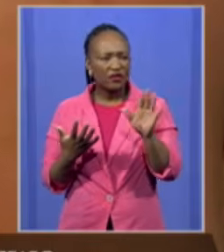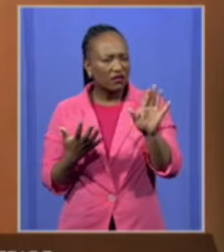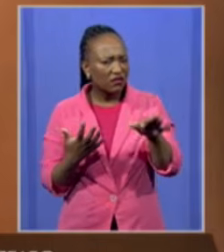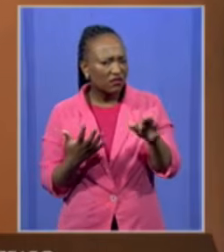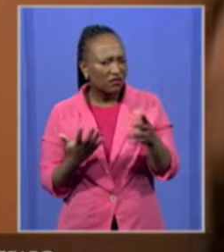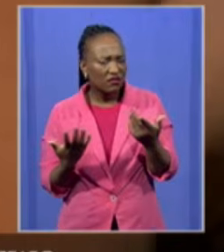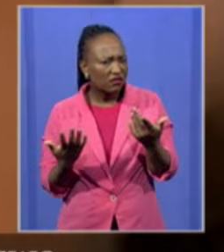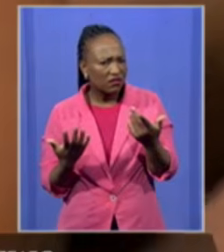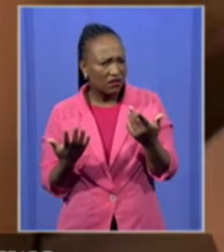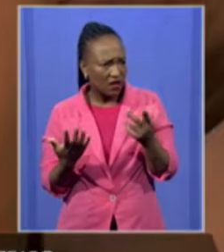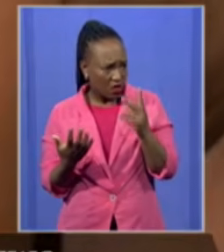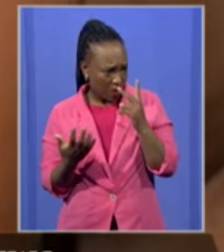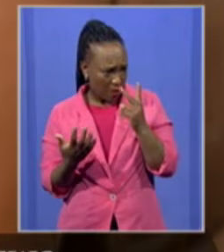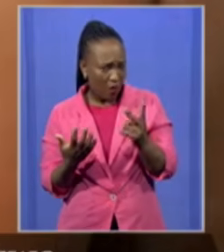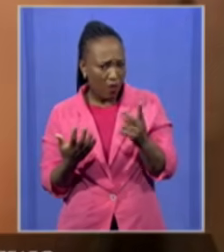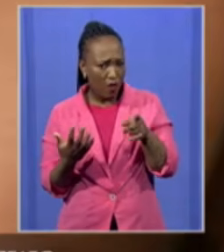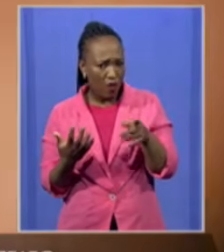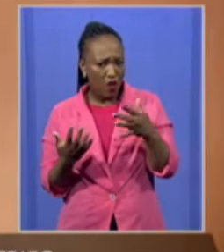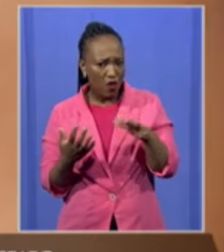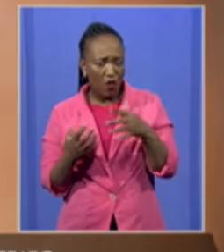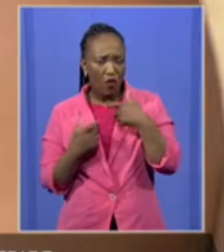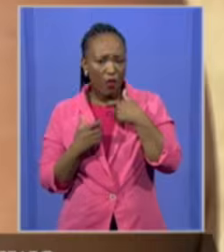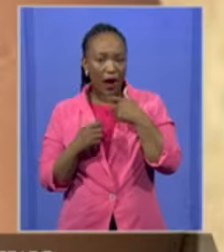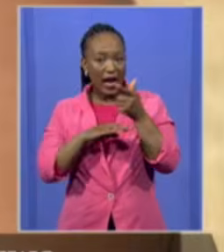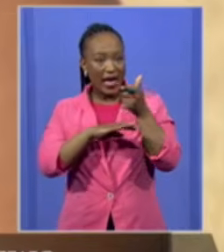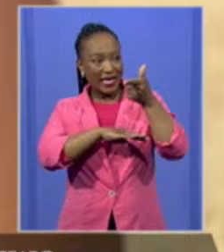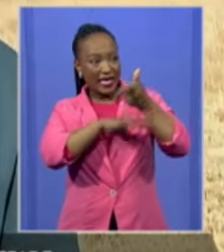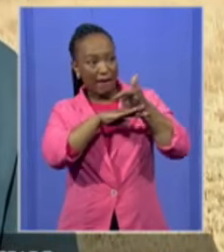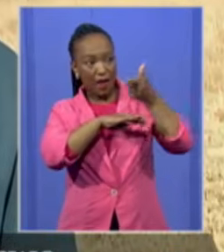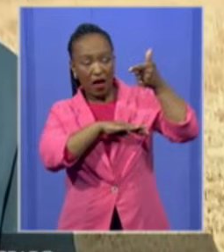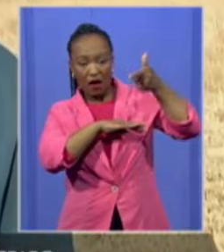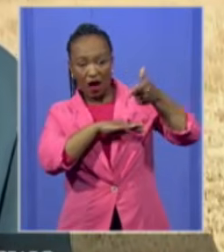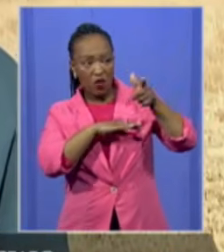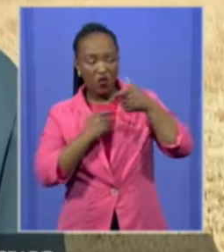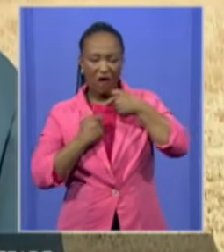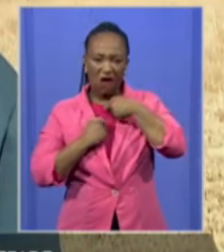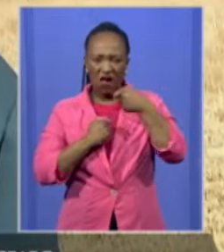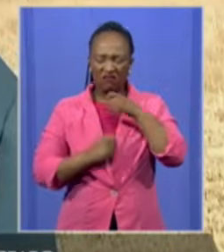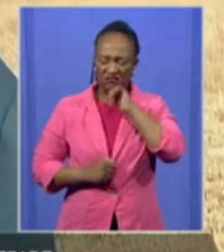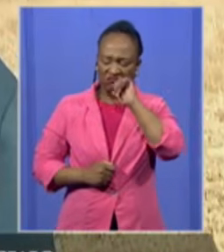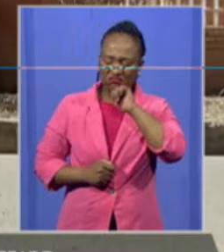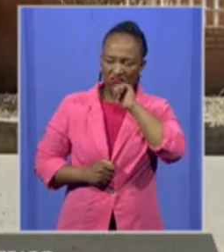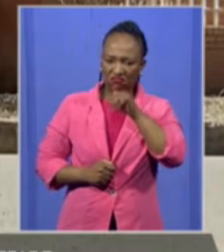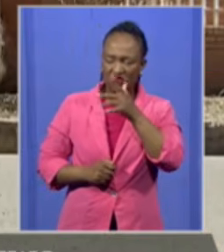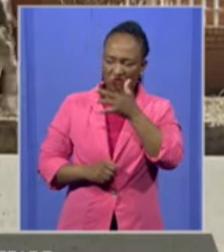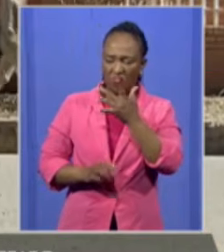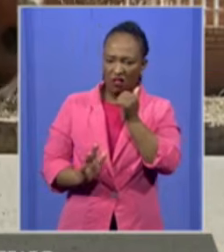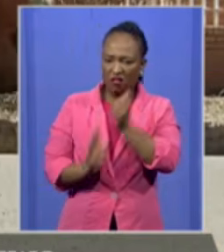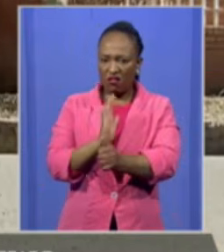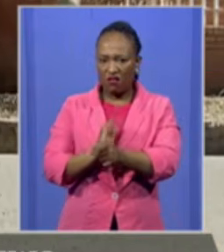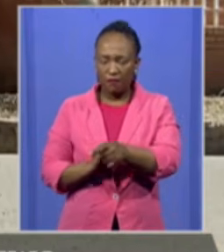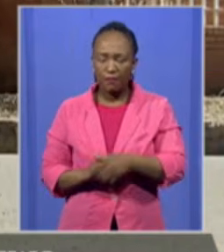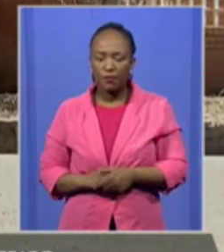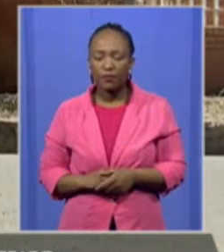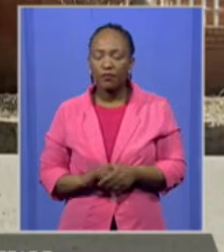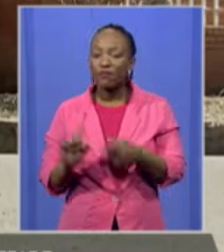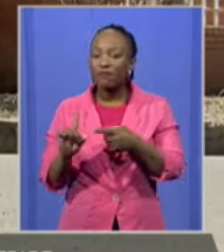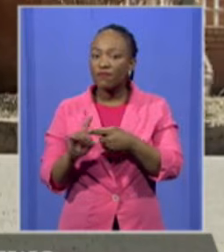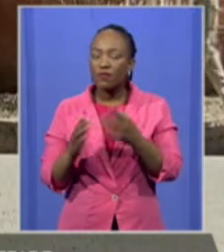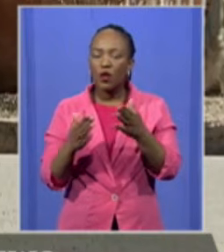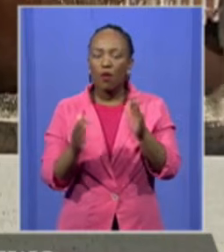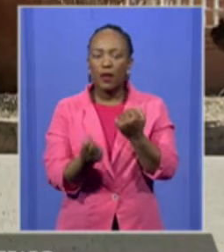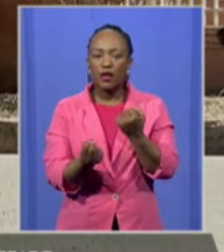ke wa bona monna o nna tshela ka pla camera ya lori a go ye wa re ni fokole e salmediot. Nkomo o butsinyewe ha o